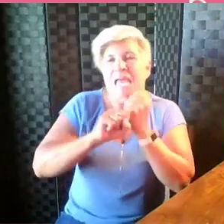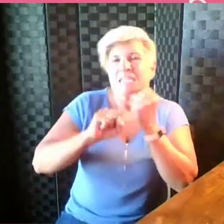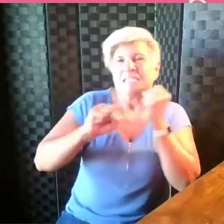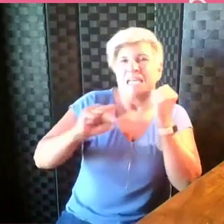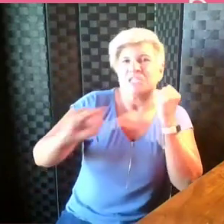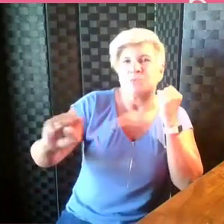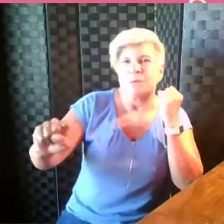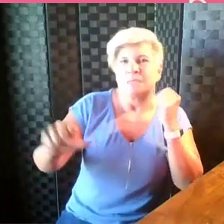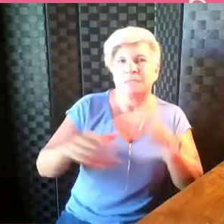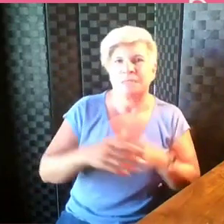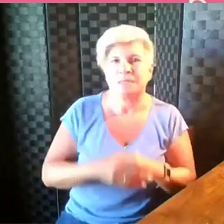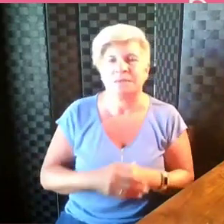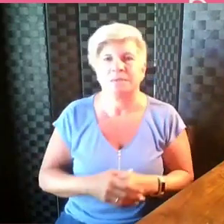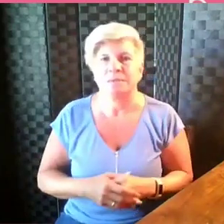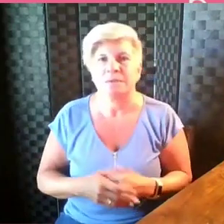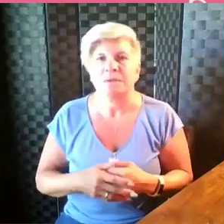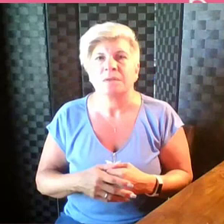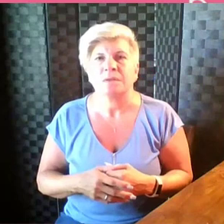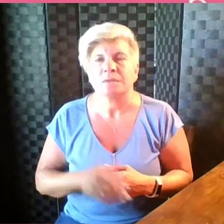true.